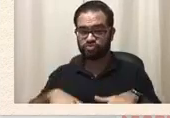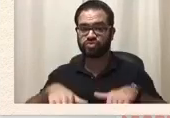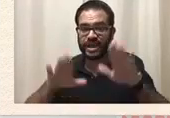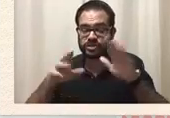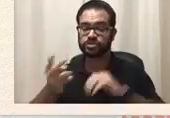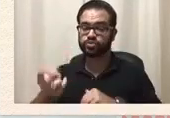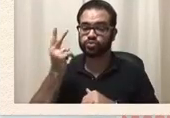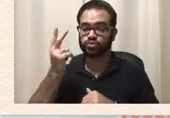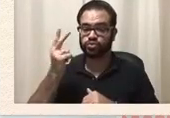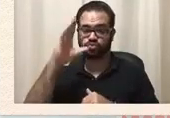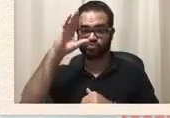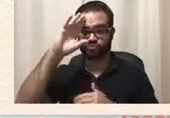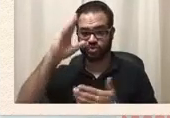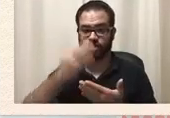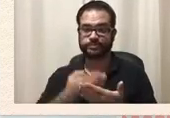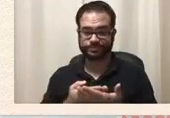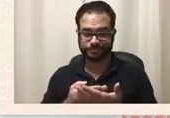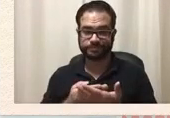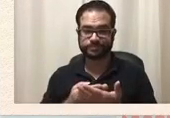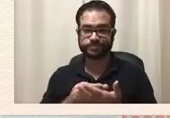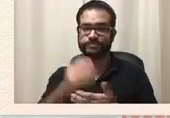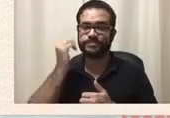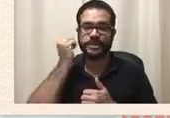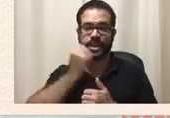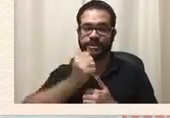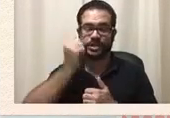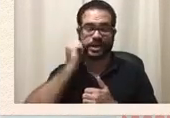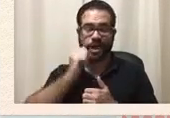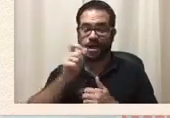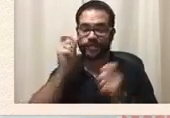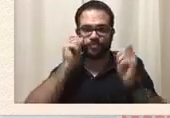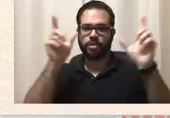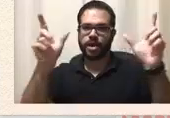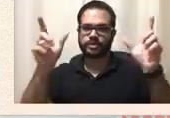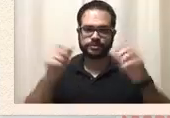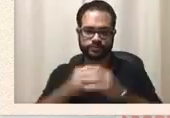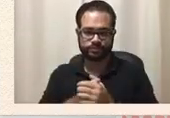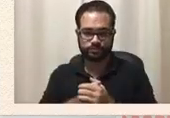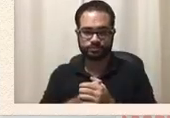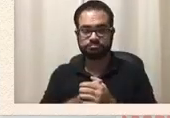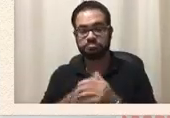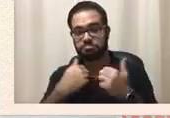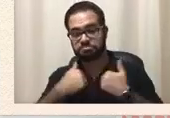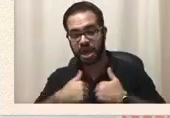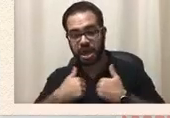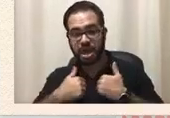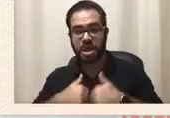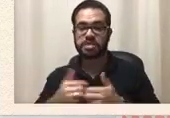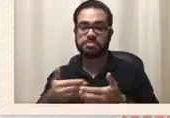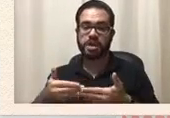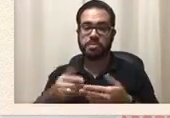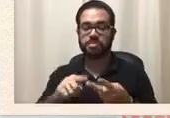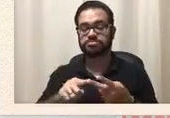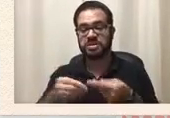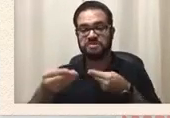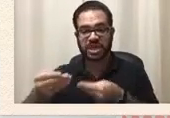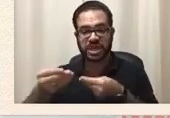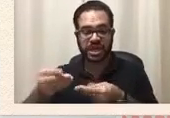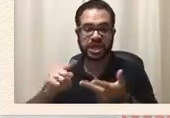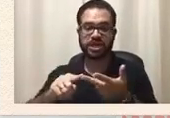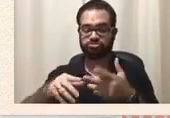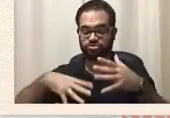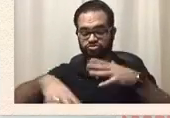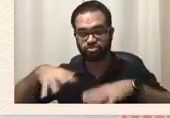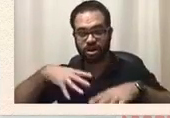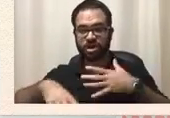Each day was a surprise. You bathe them, you feed them, you dress them, you send them out the door,